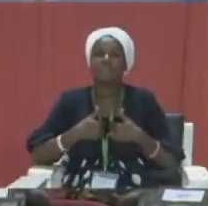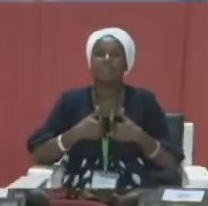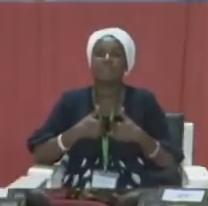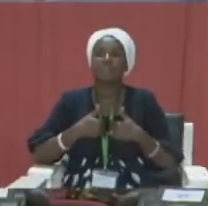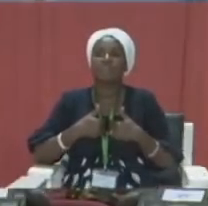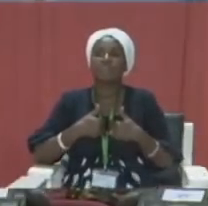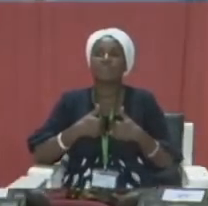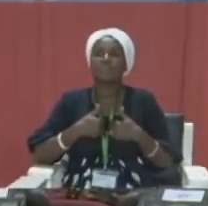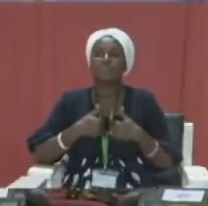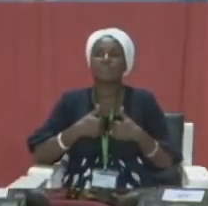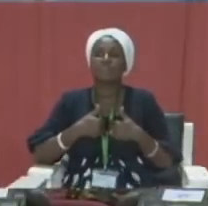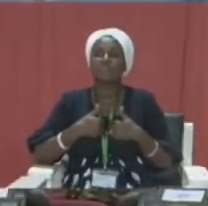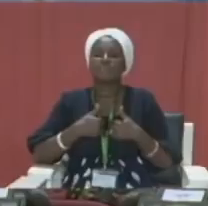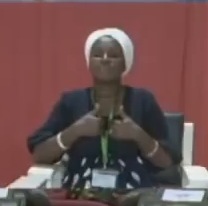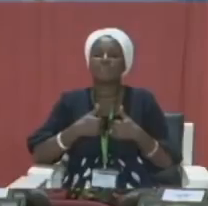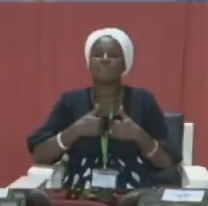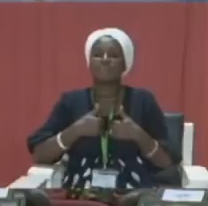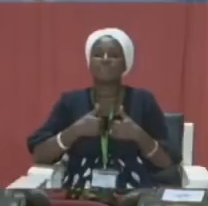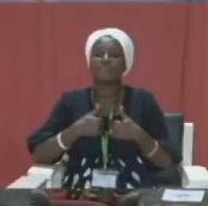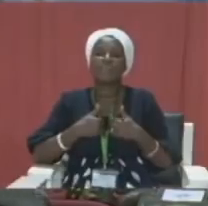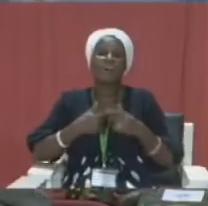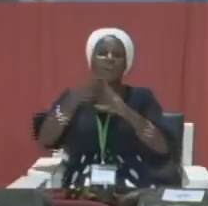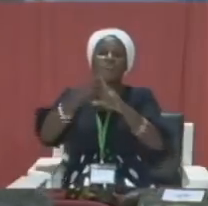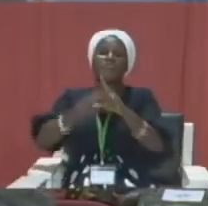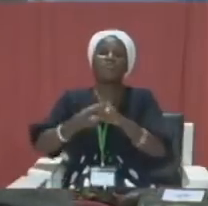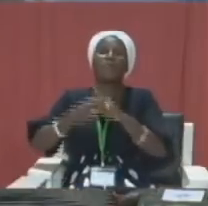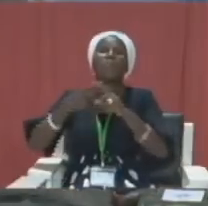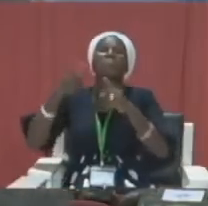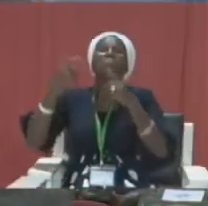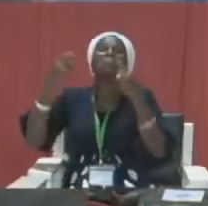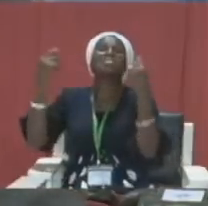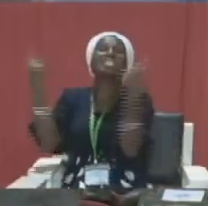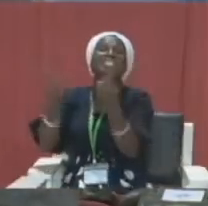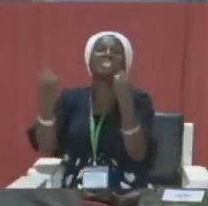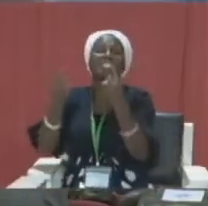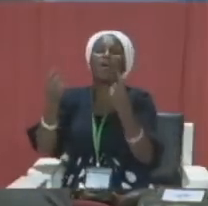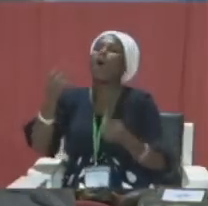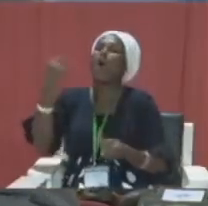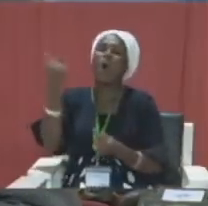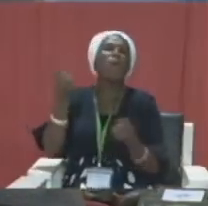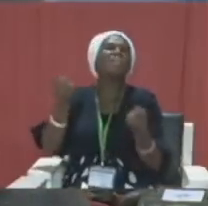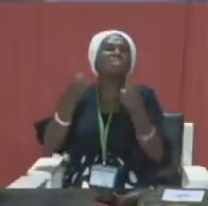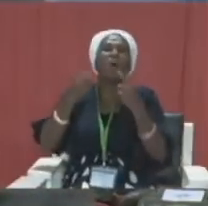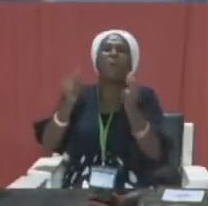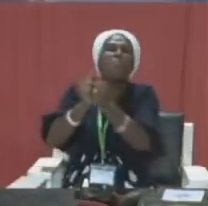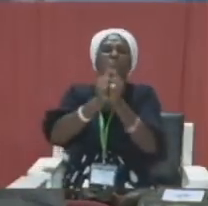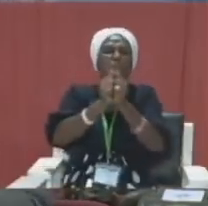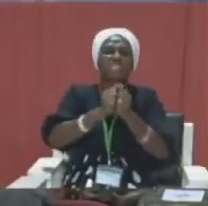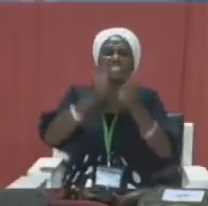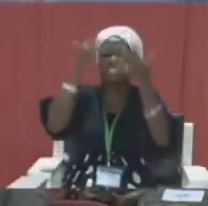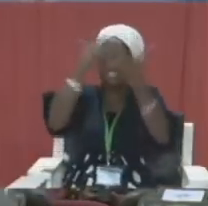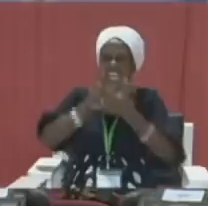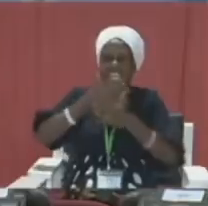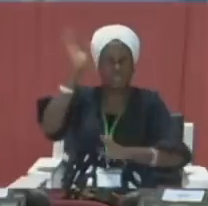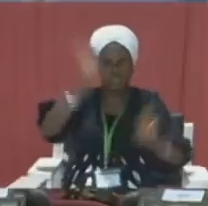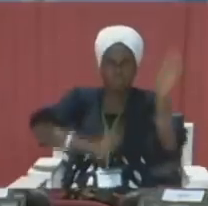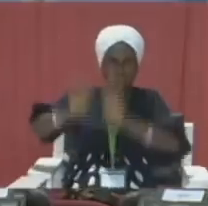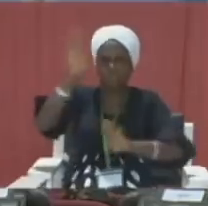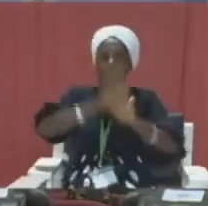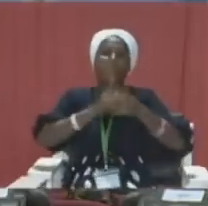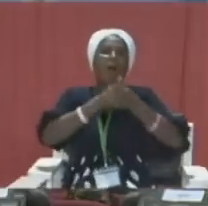proceeds of sin, always comes with a sad end, a troubled heart, and disquieted